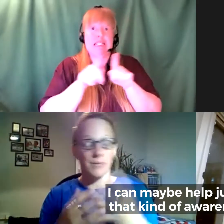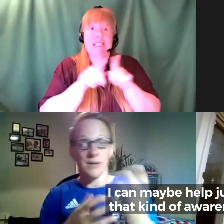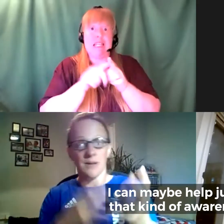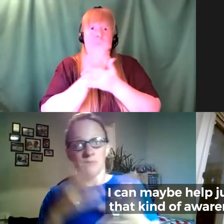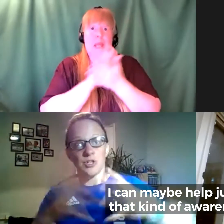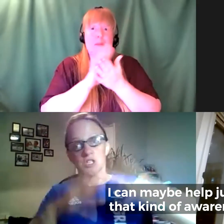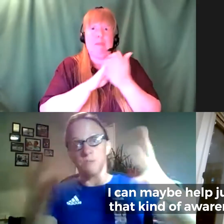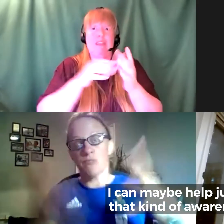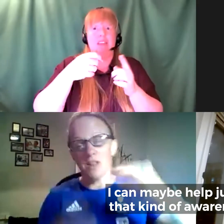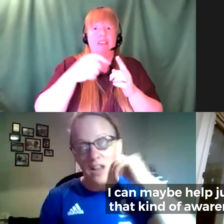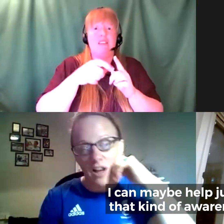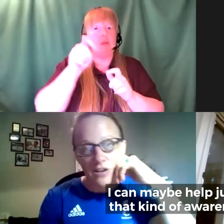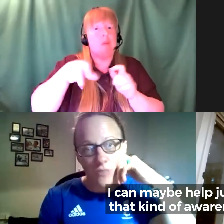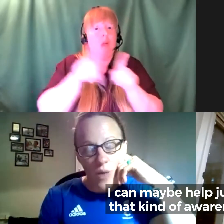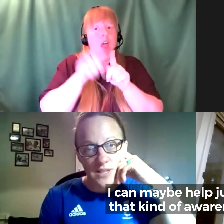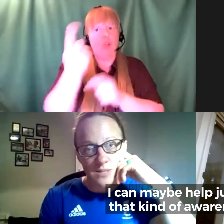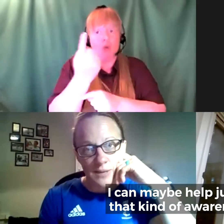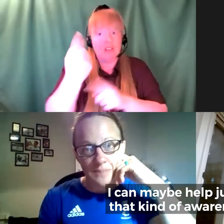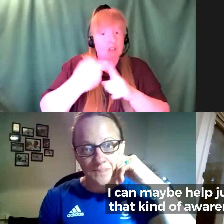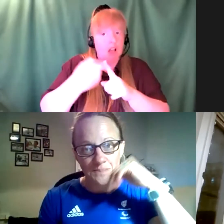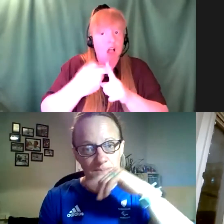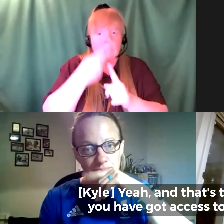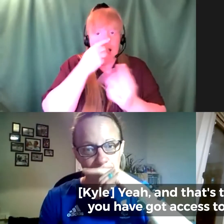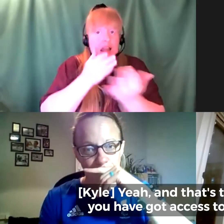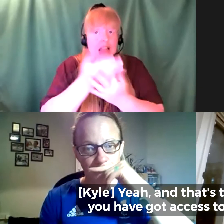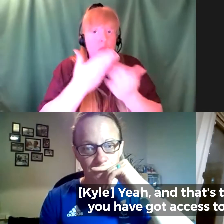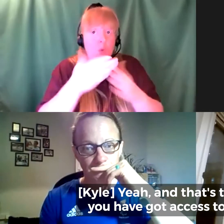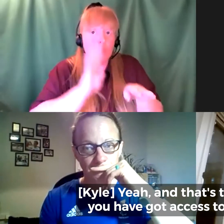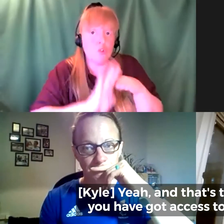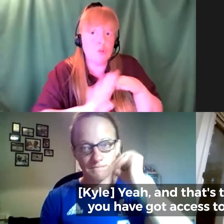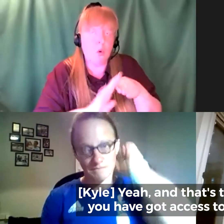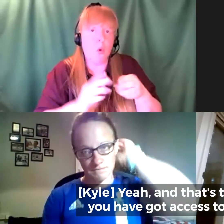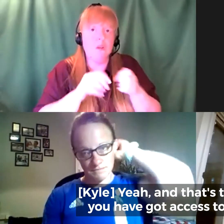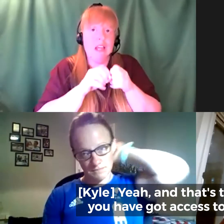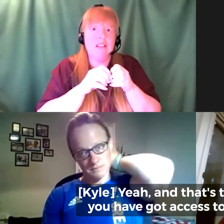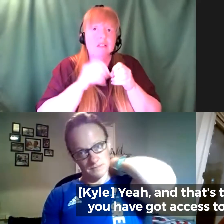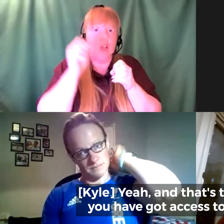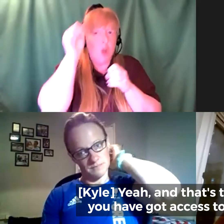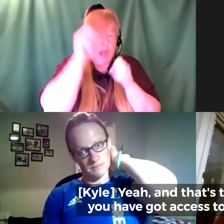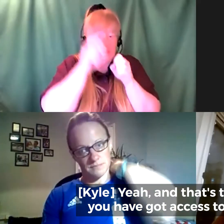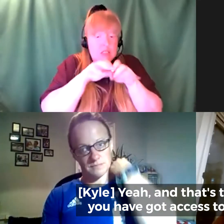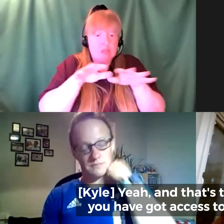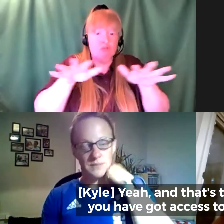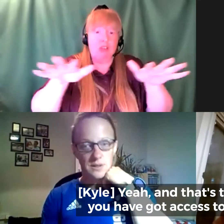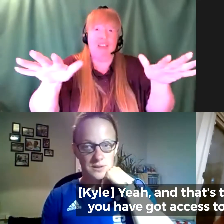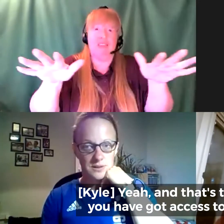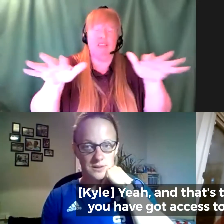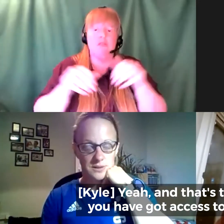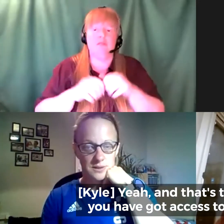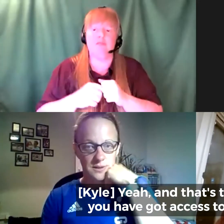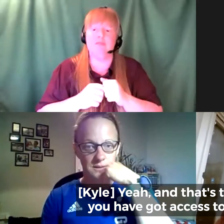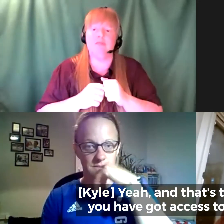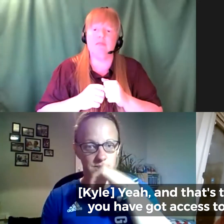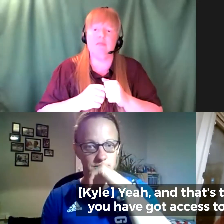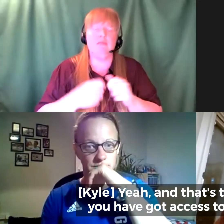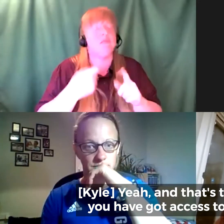help just spread that kind of awareness a bit. Yeah, and that's the thing when you have